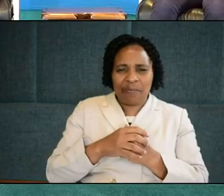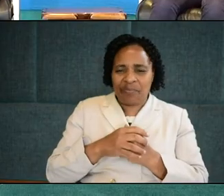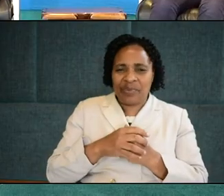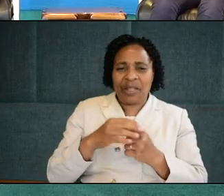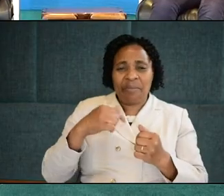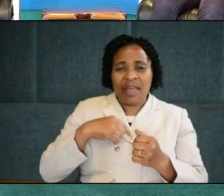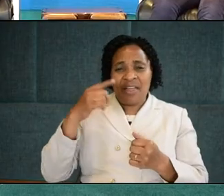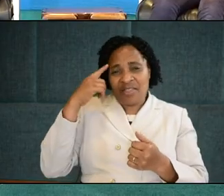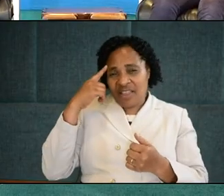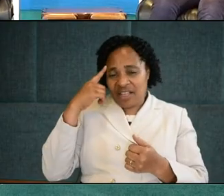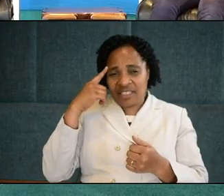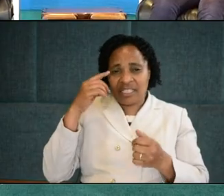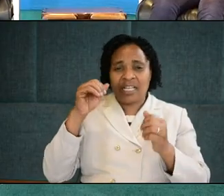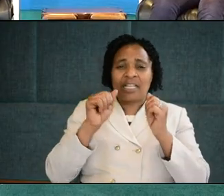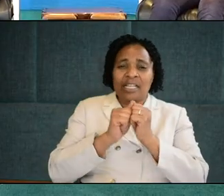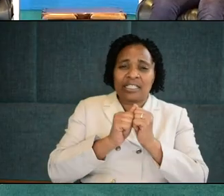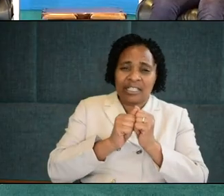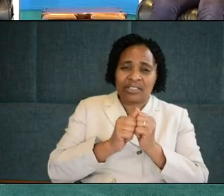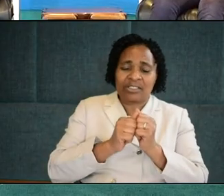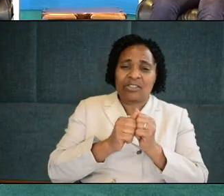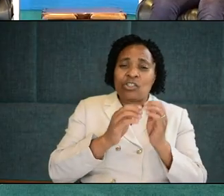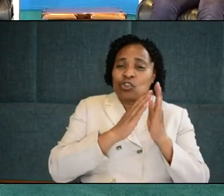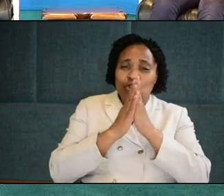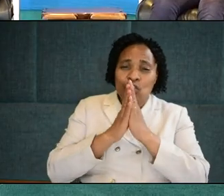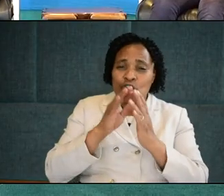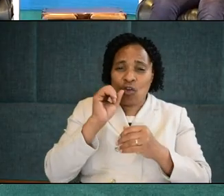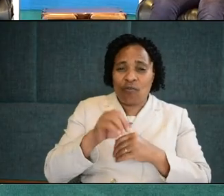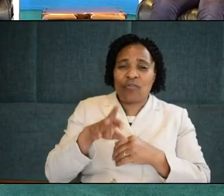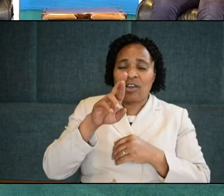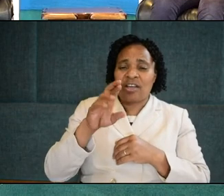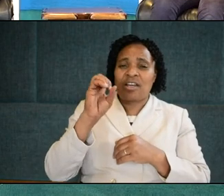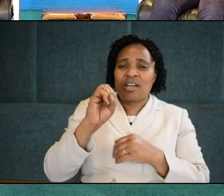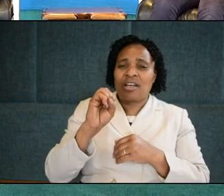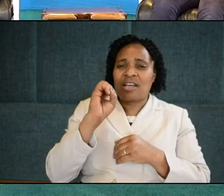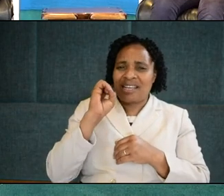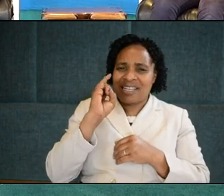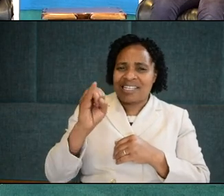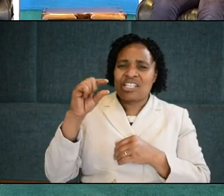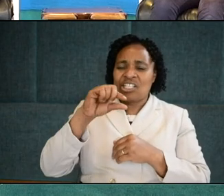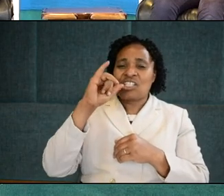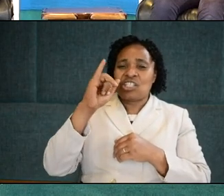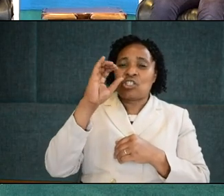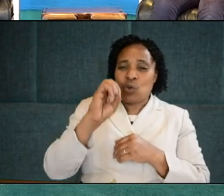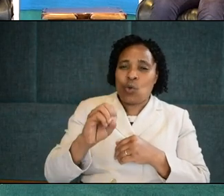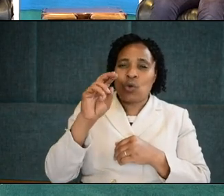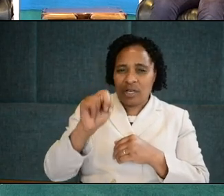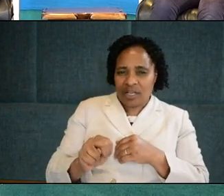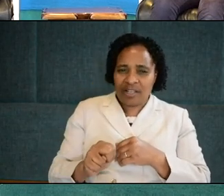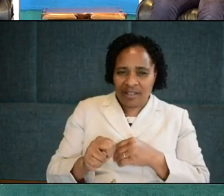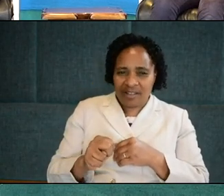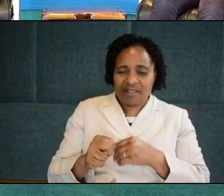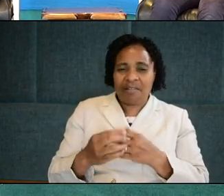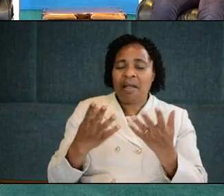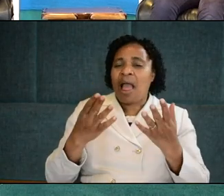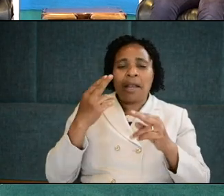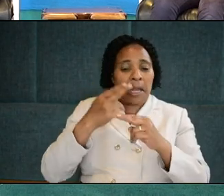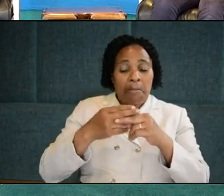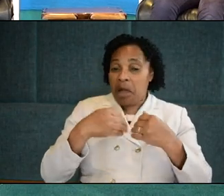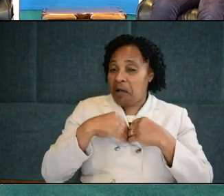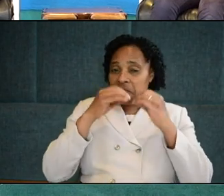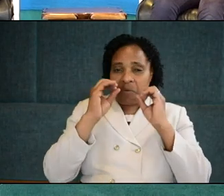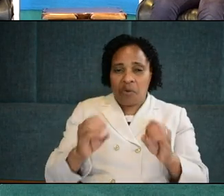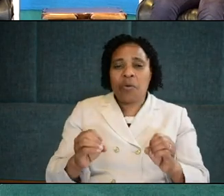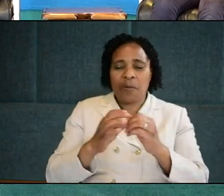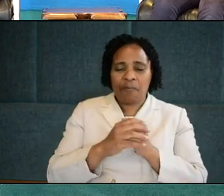think it's the story of Legion you're referring to. Oh, yeah. Yeah, but he didn't even have a name. We normally just call him the demoniac, possibly. Yeah.